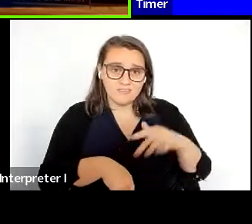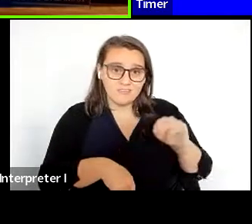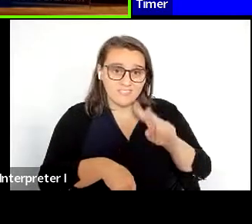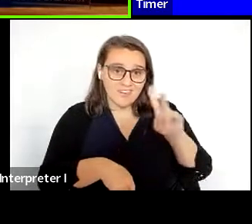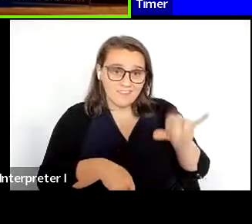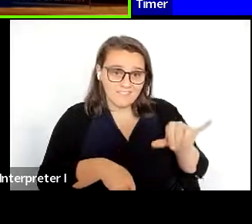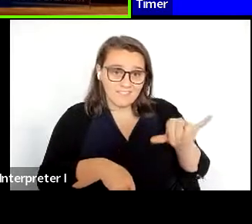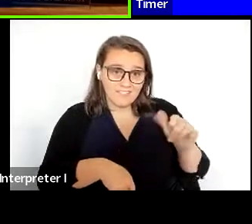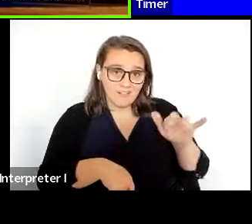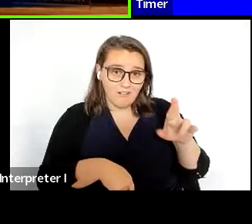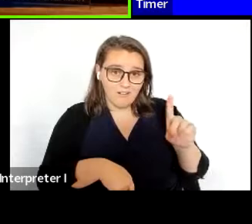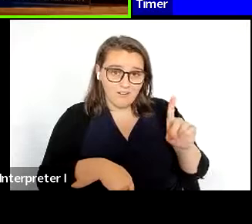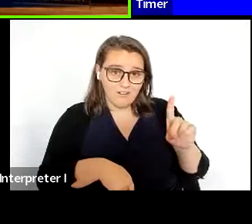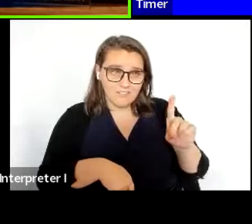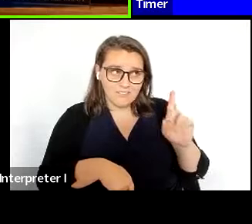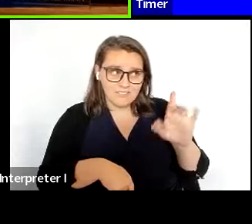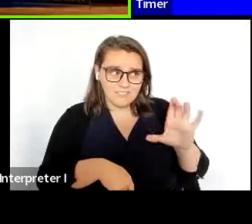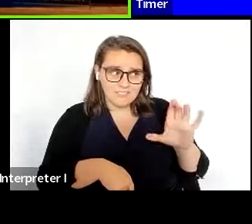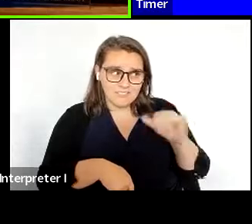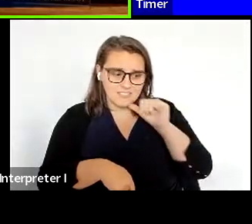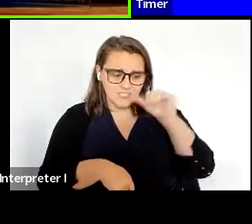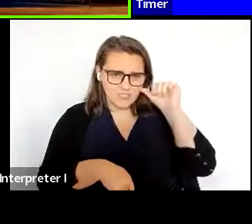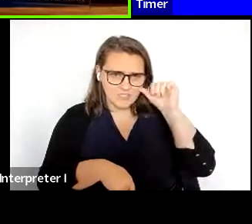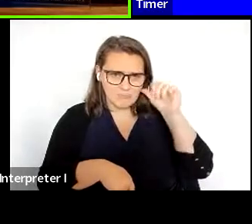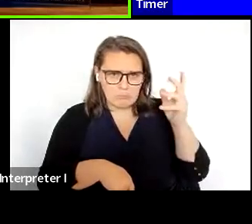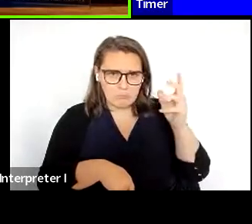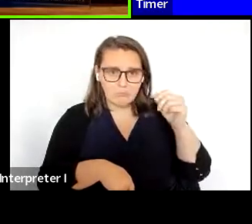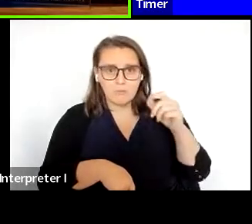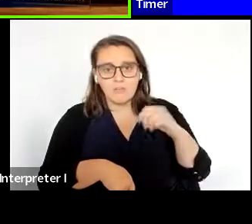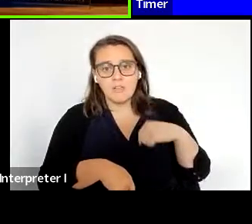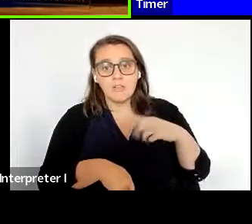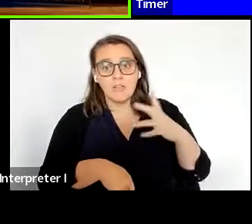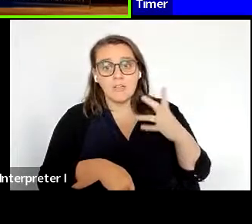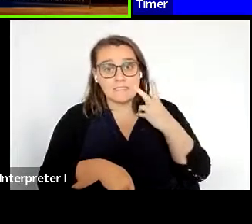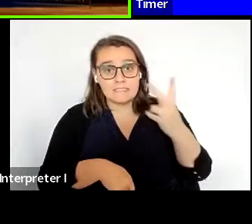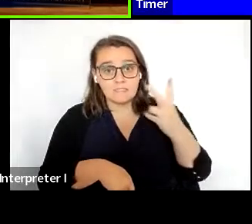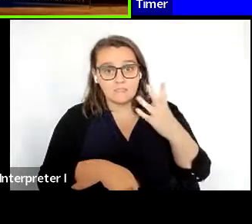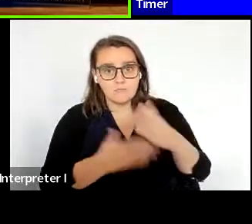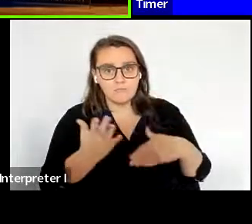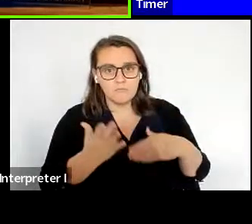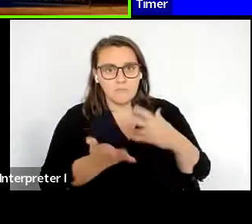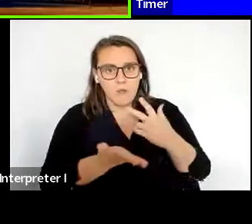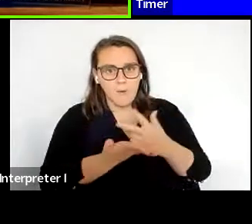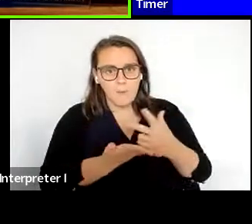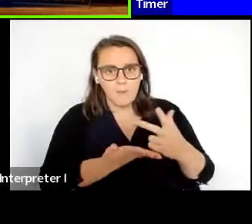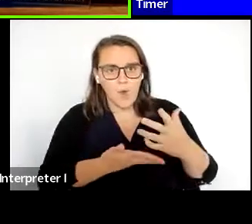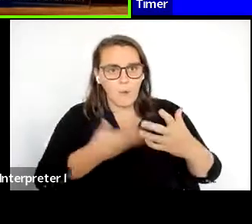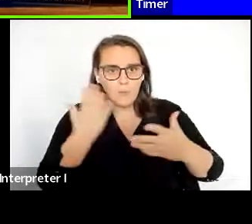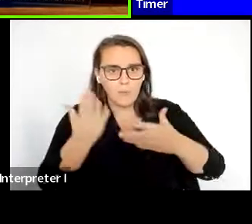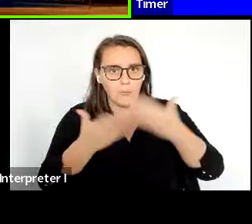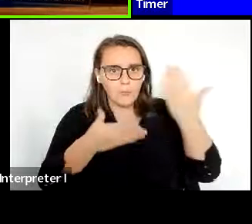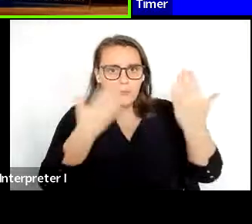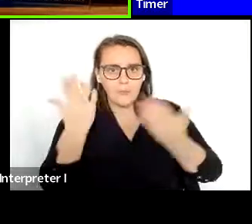yesterday. Yesterday, and I just see that, you know, some of the parking spaces are gone.